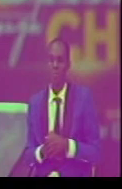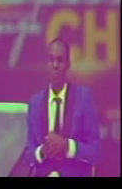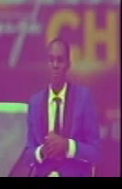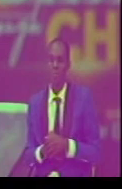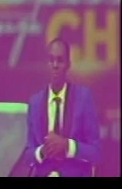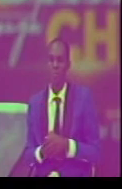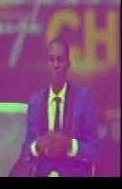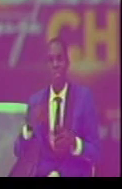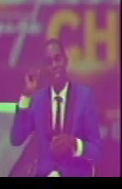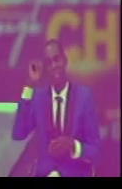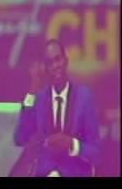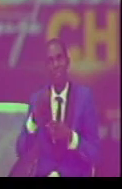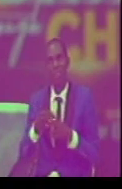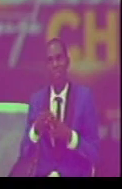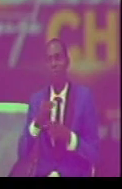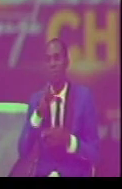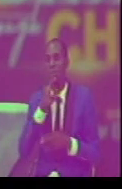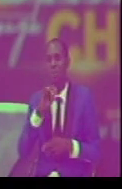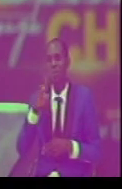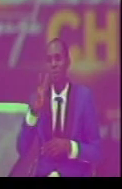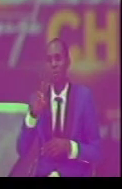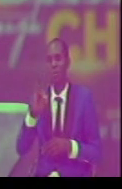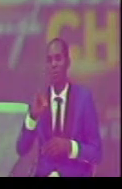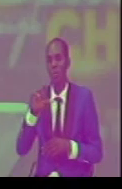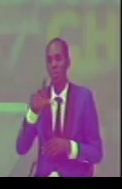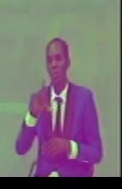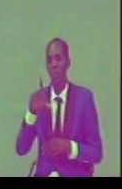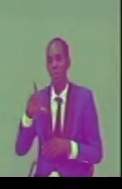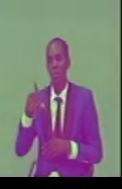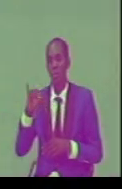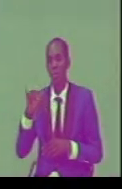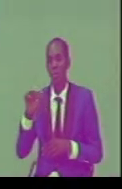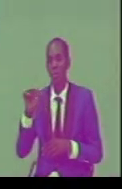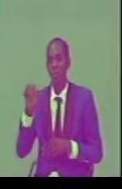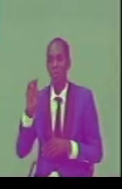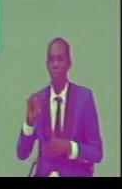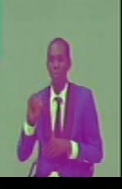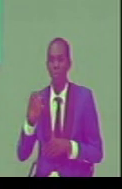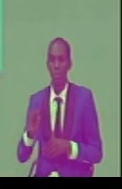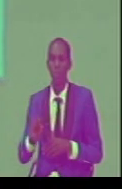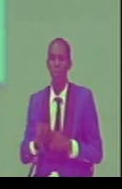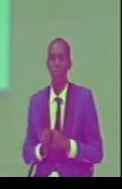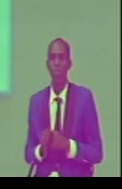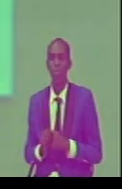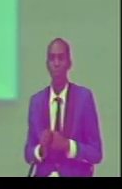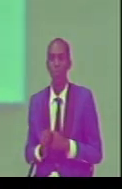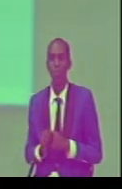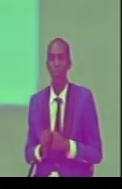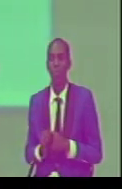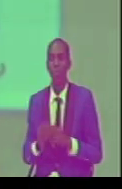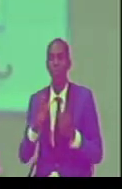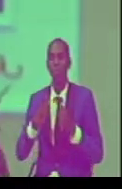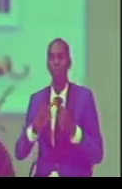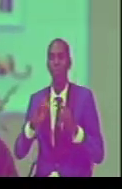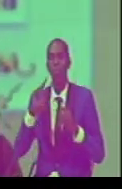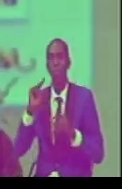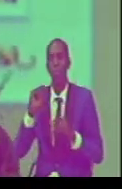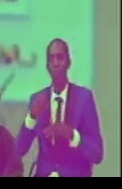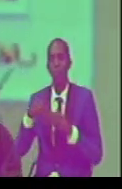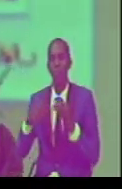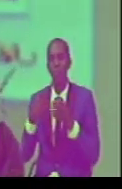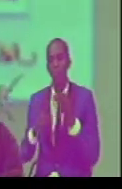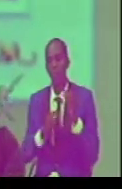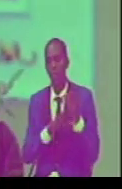Praise the Lord. My name is William Uche, and I'm from Umusi Group of